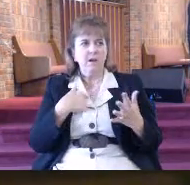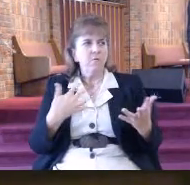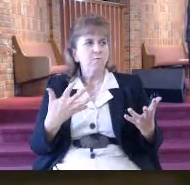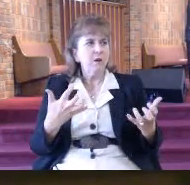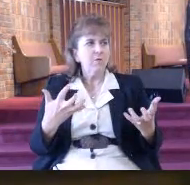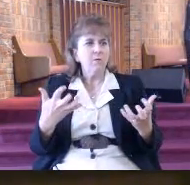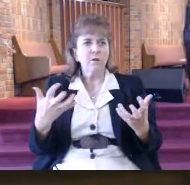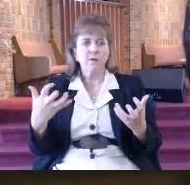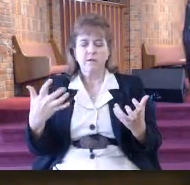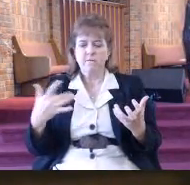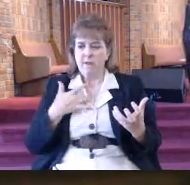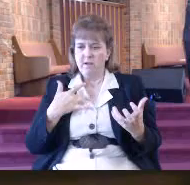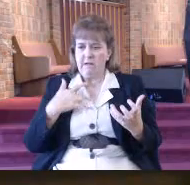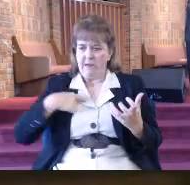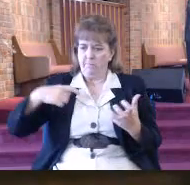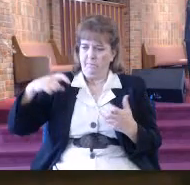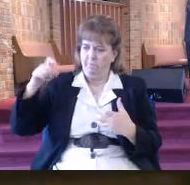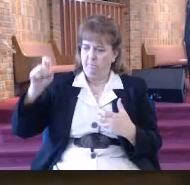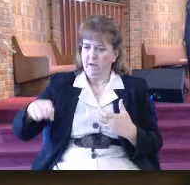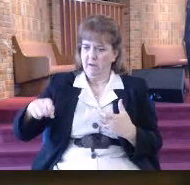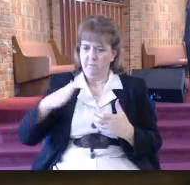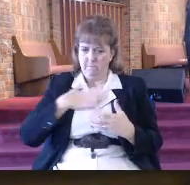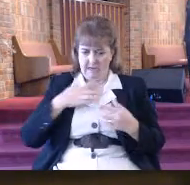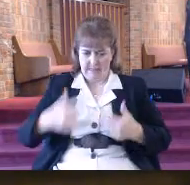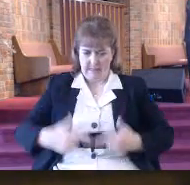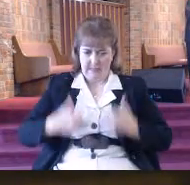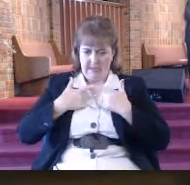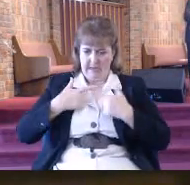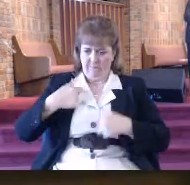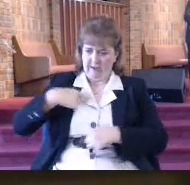feel is worthy of life.